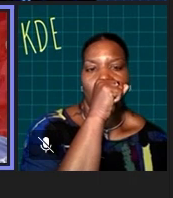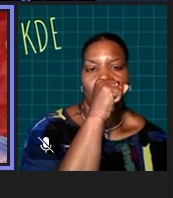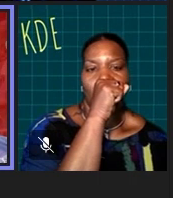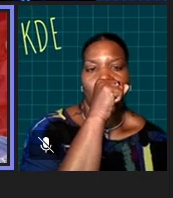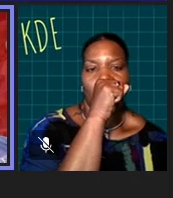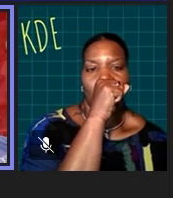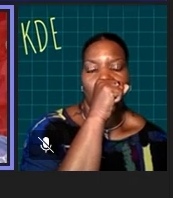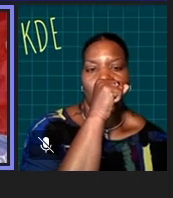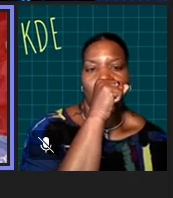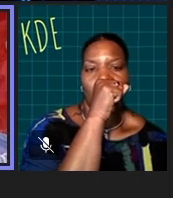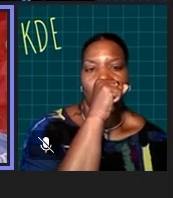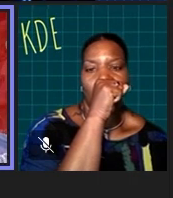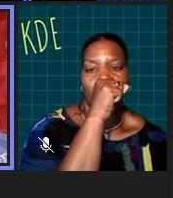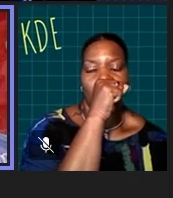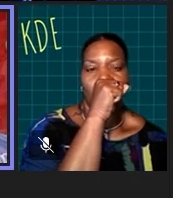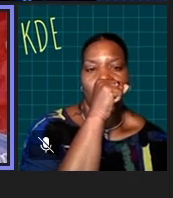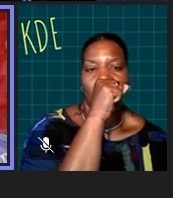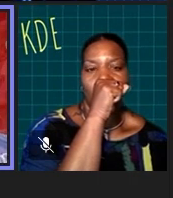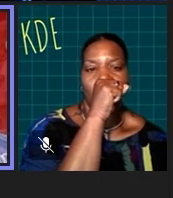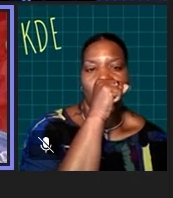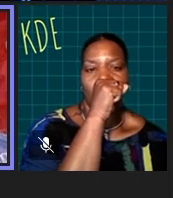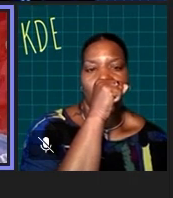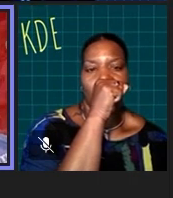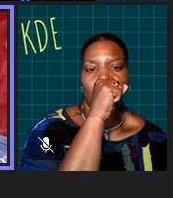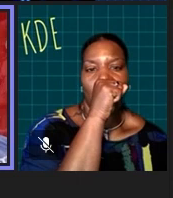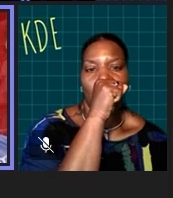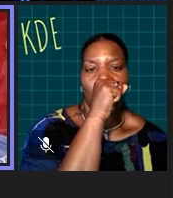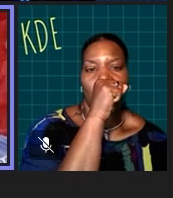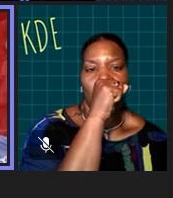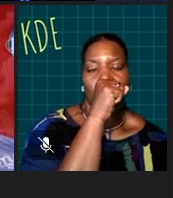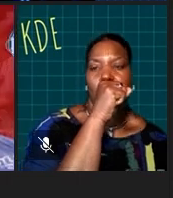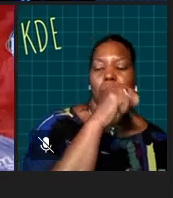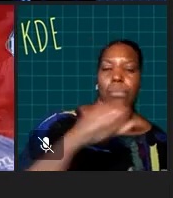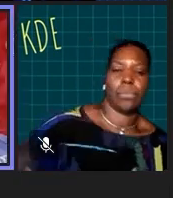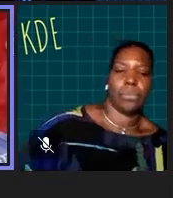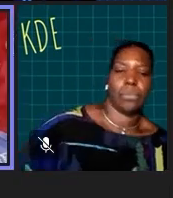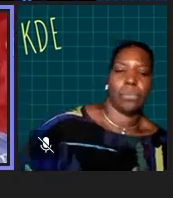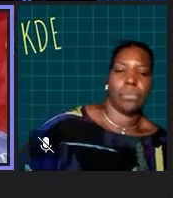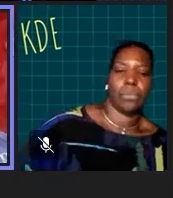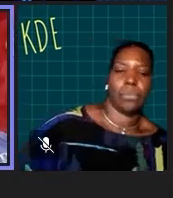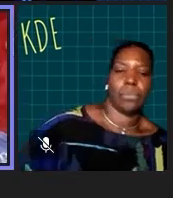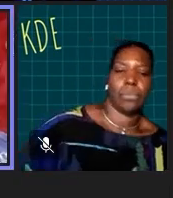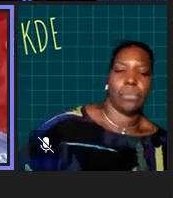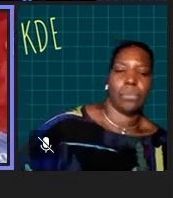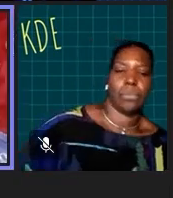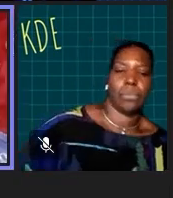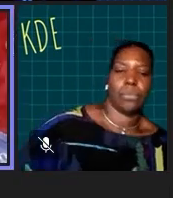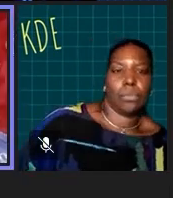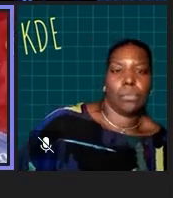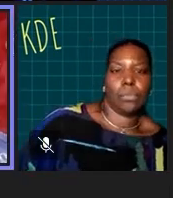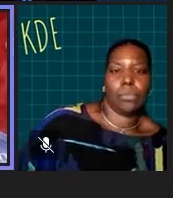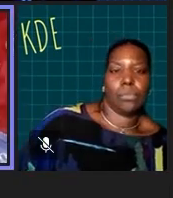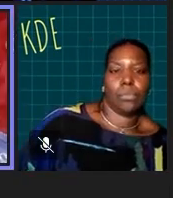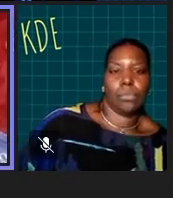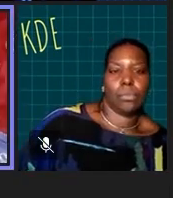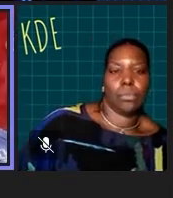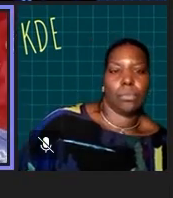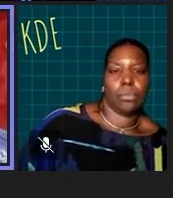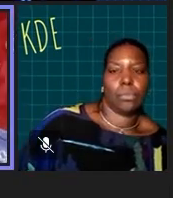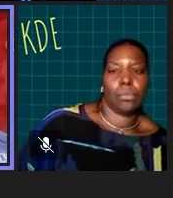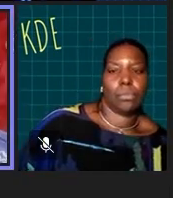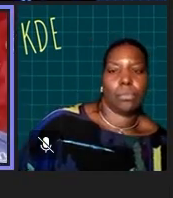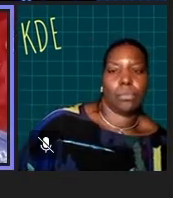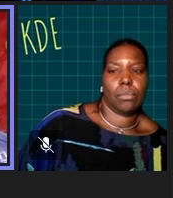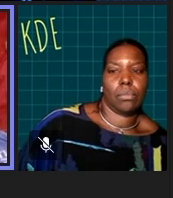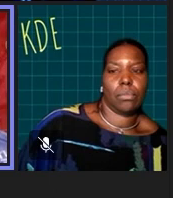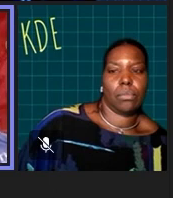for. So the cost has greatly increased, and the district is, stress is greatly